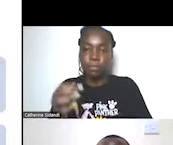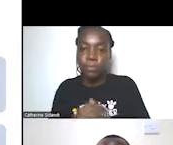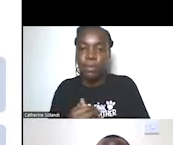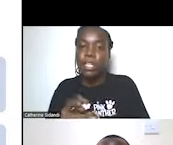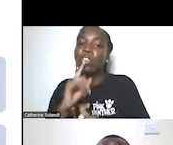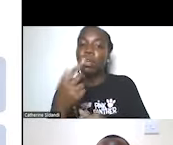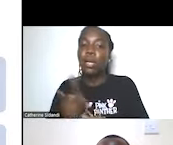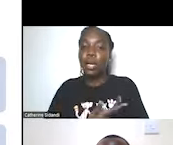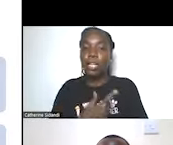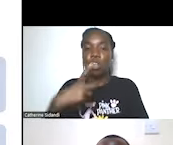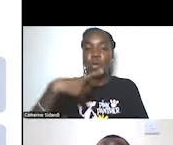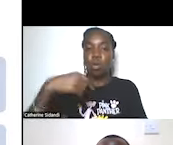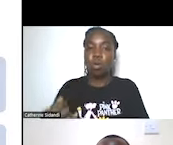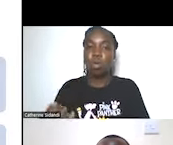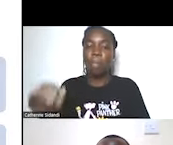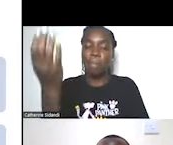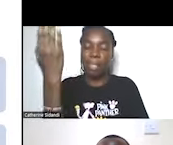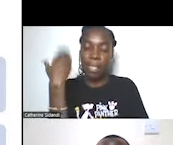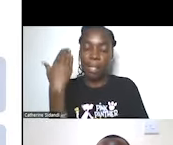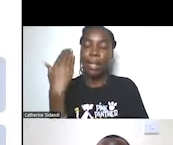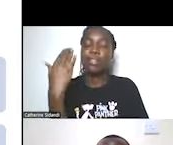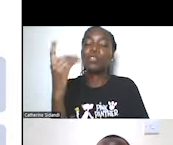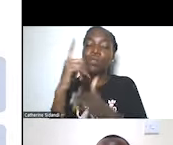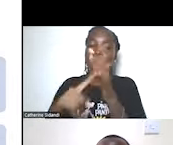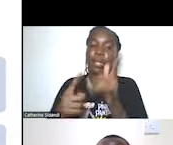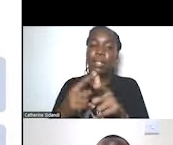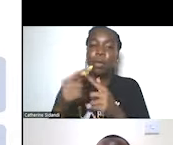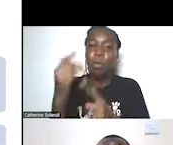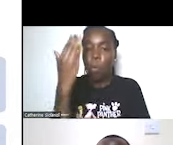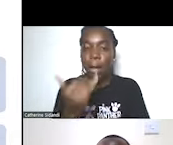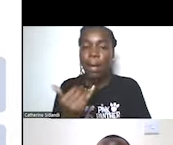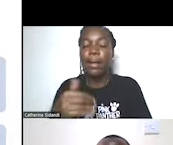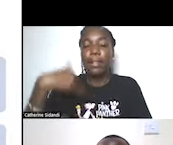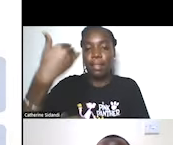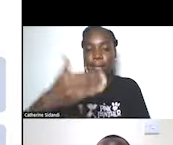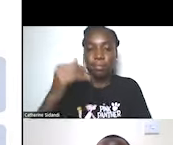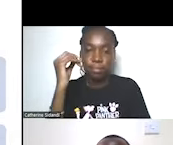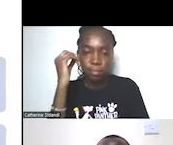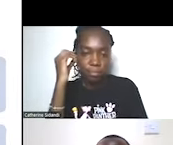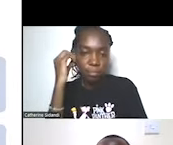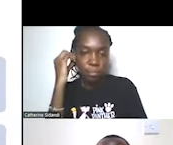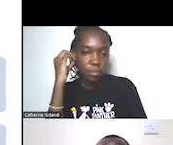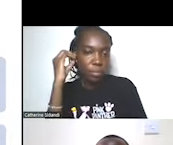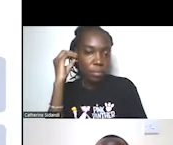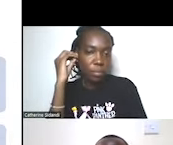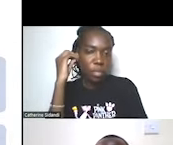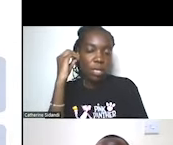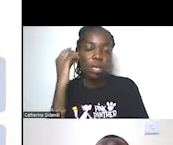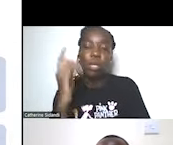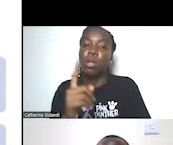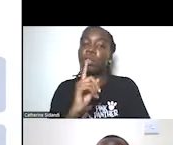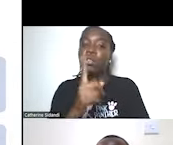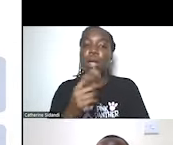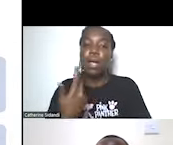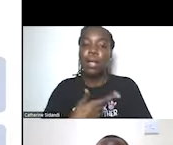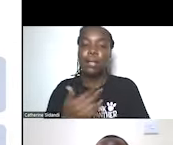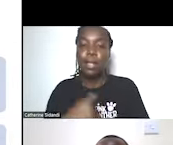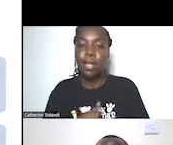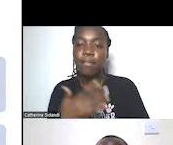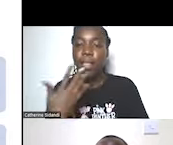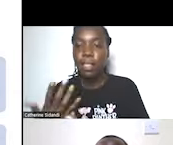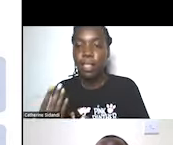getting to the why and what next. So there is a bit of confusion between business